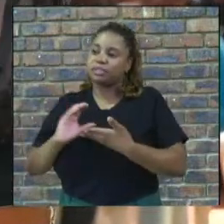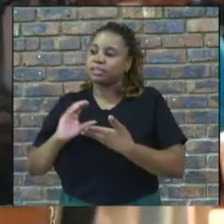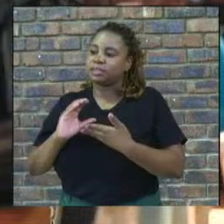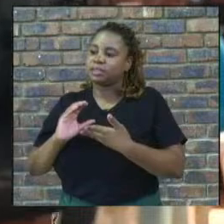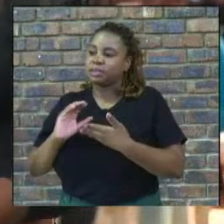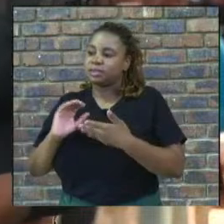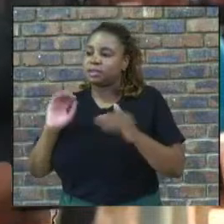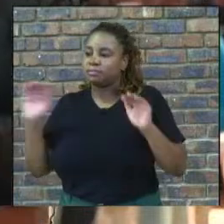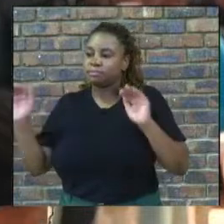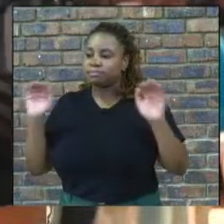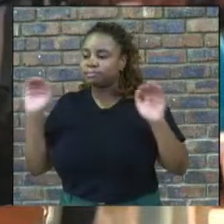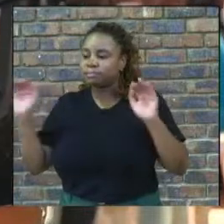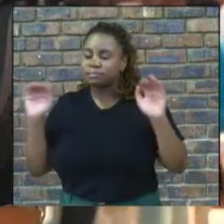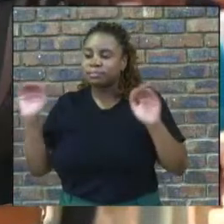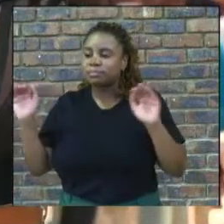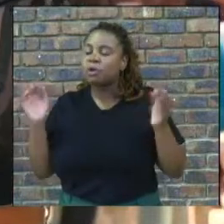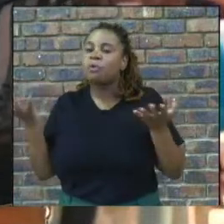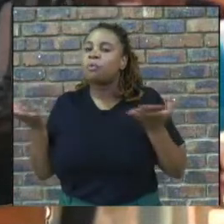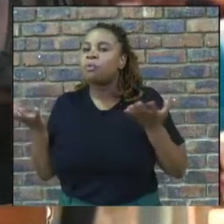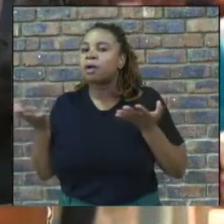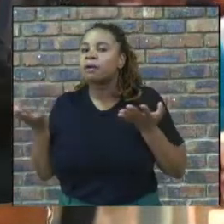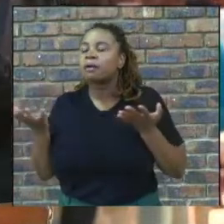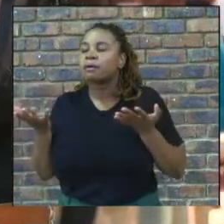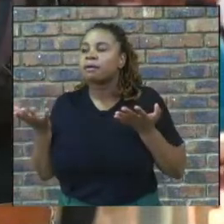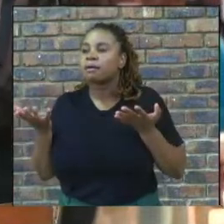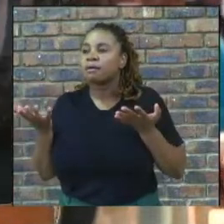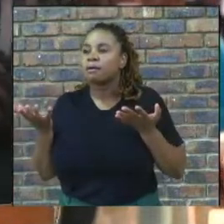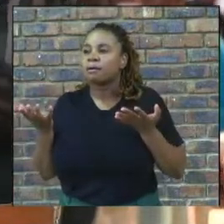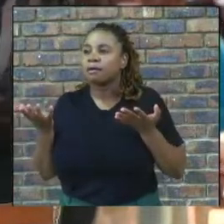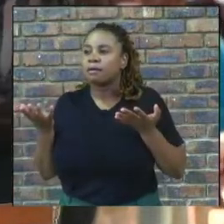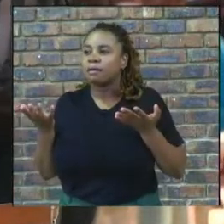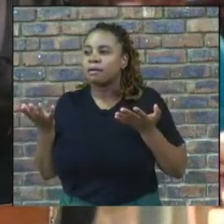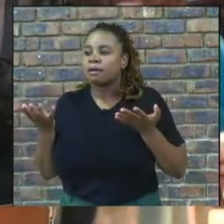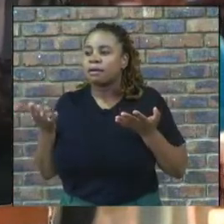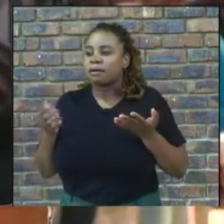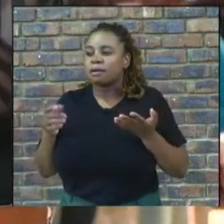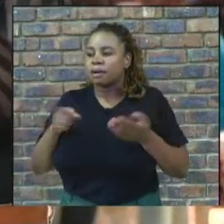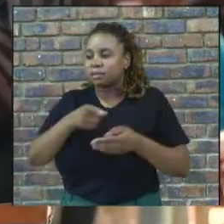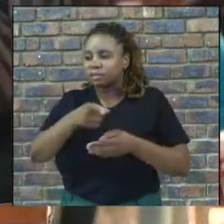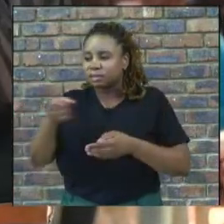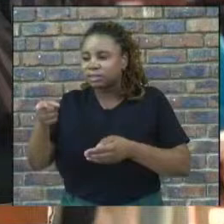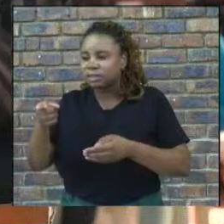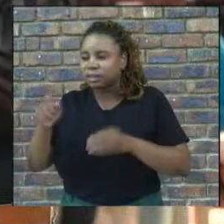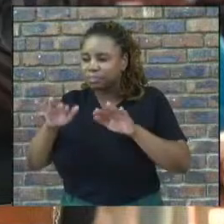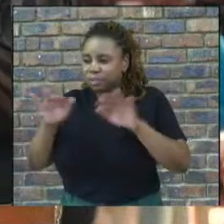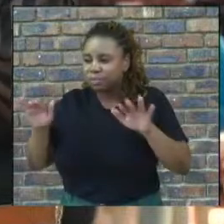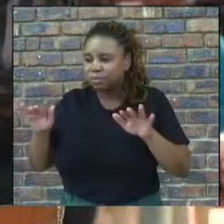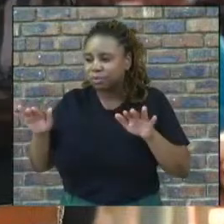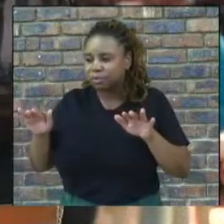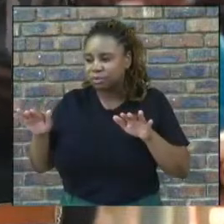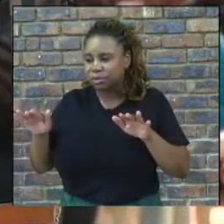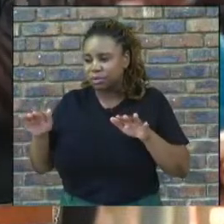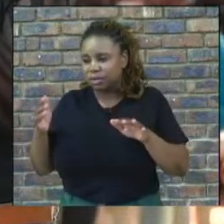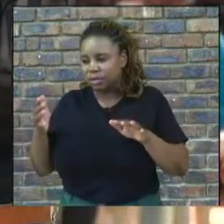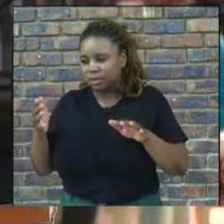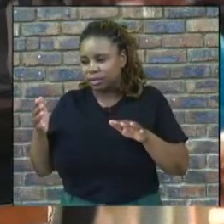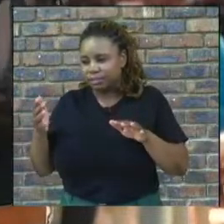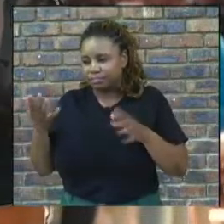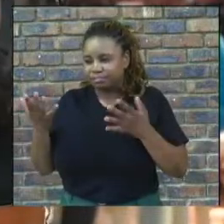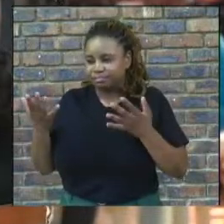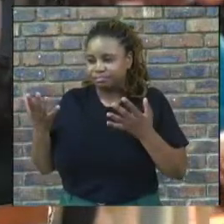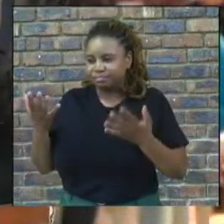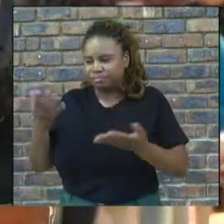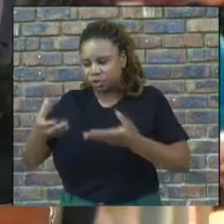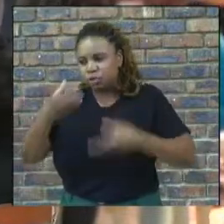menyako ha e bulehe. But you can find out hore batho ba ile reng bona ha bana di right documents tsa hore ba kokote,